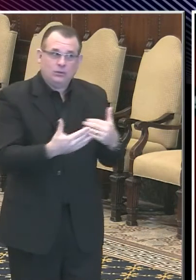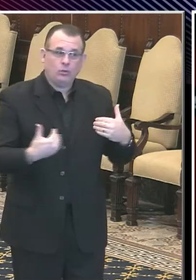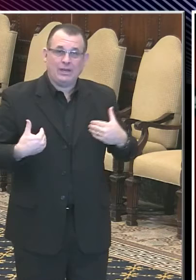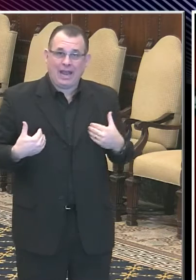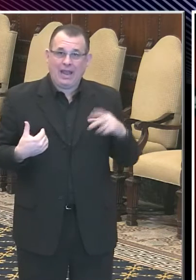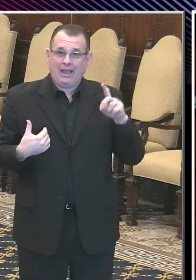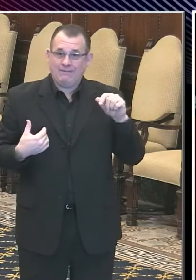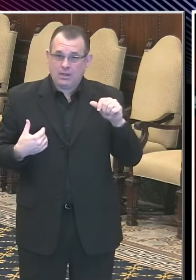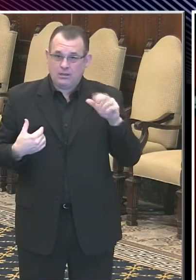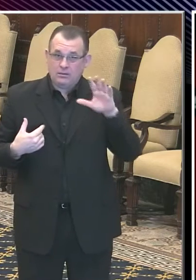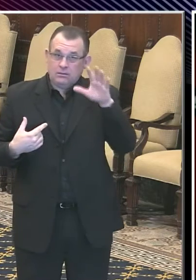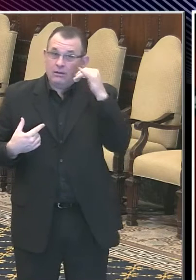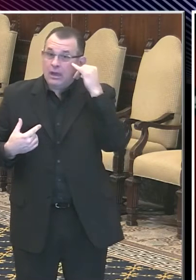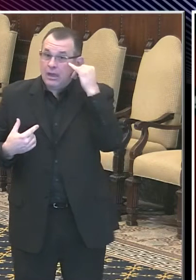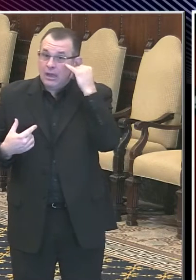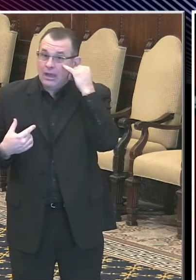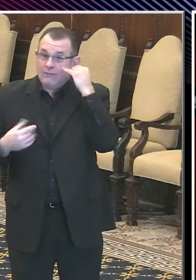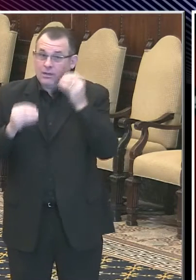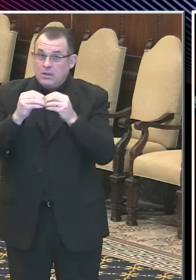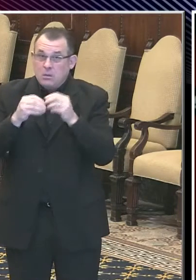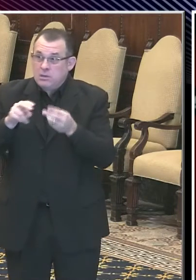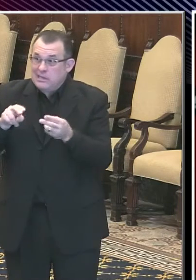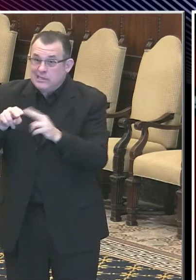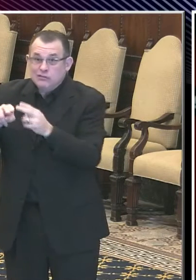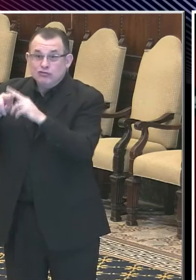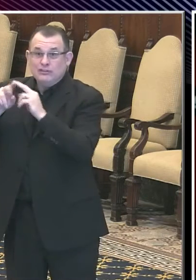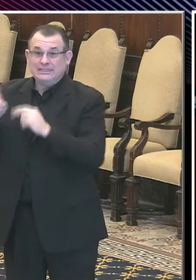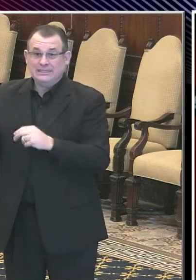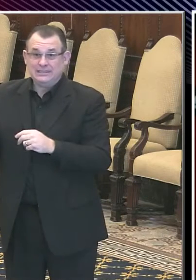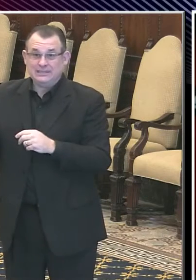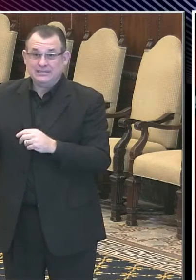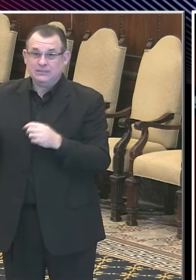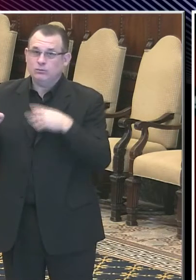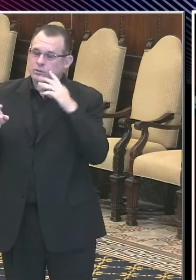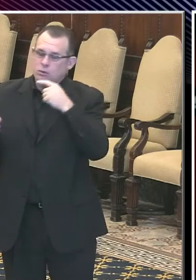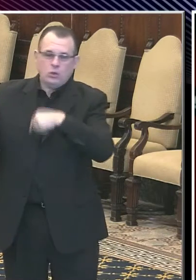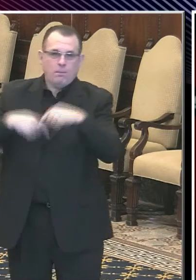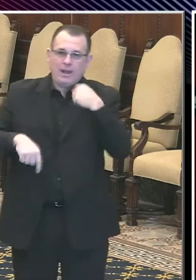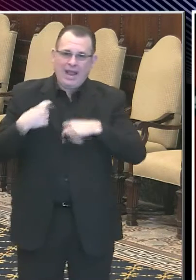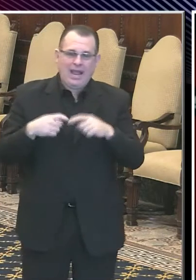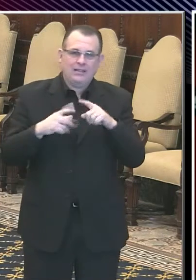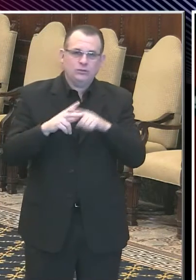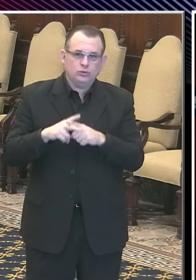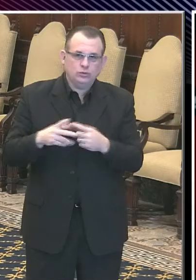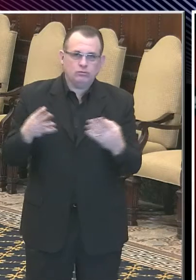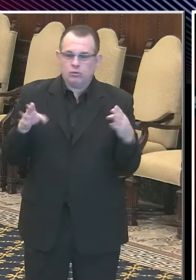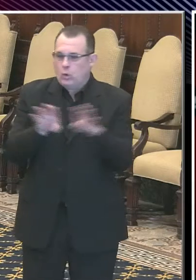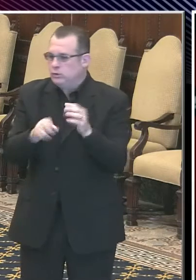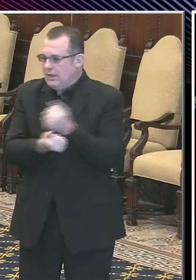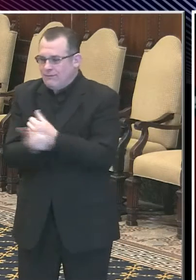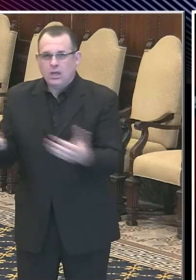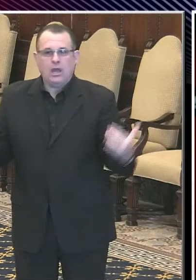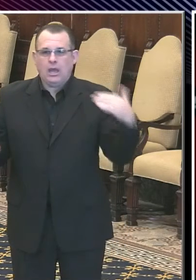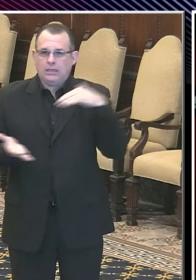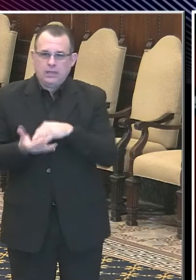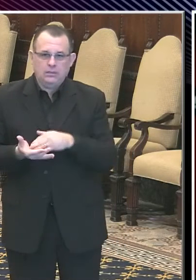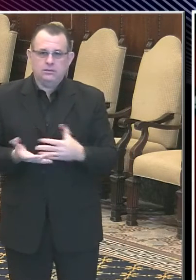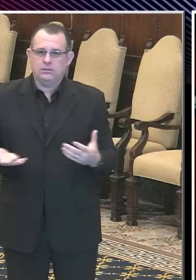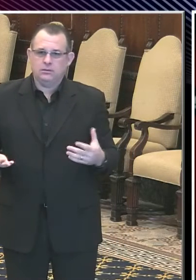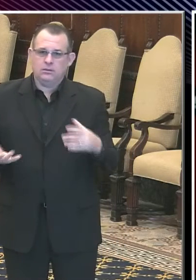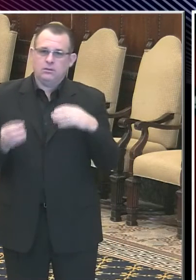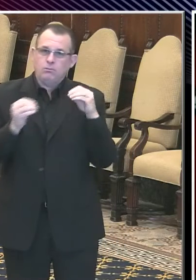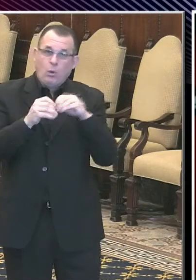But yeah, if we had to, God forbid, we would have to go back and start over again. And it would be a great loss of life, a